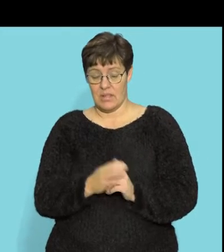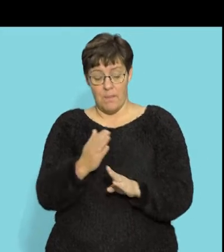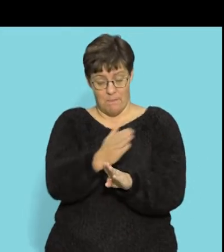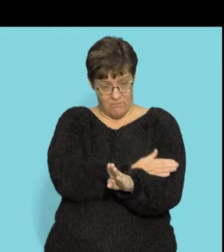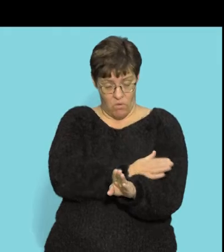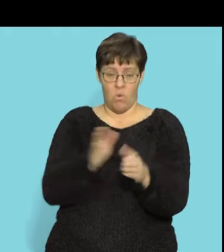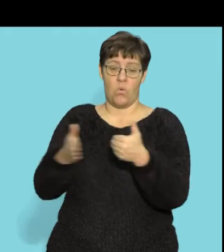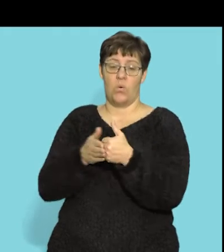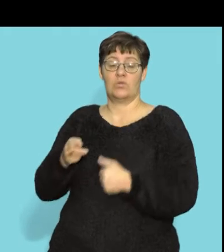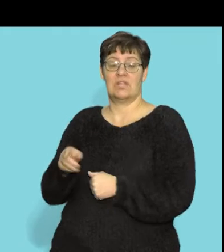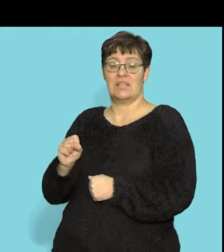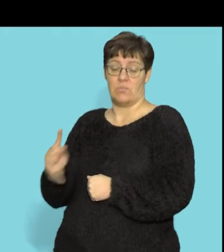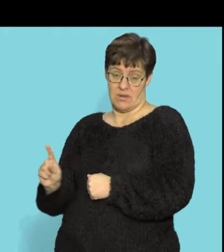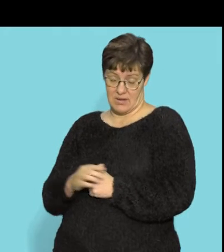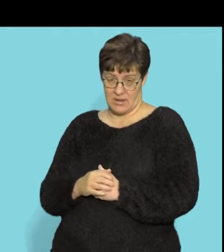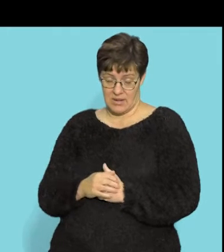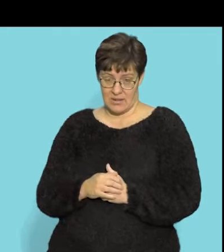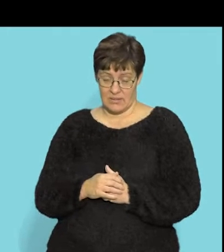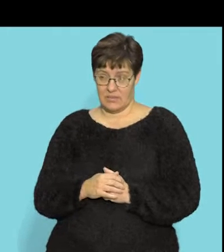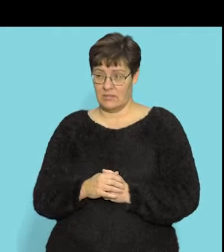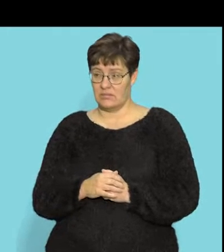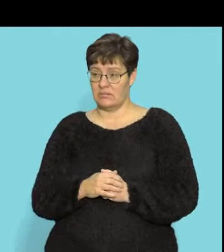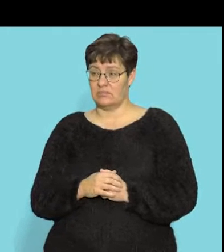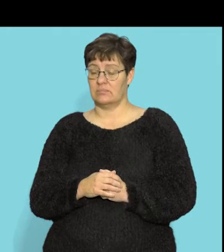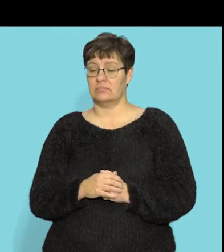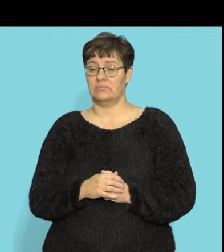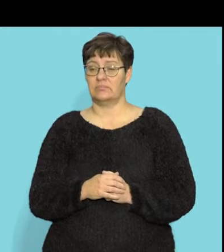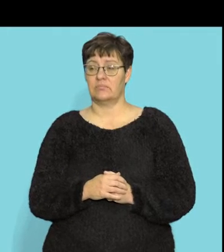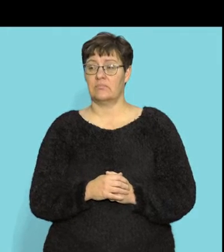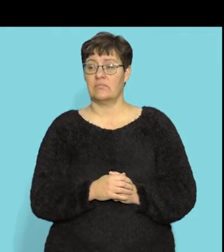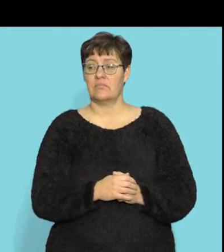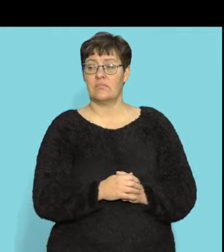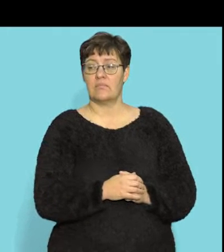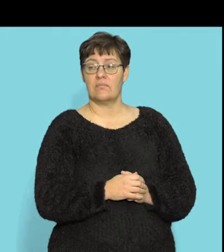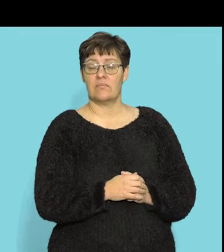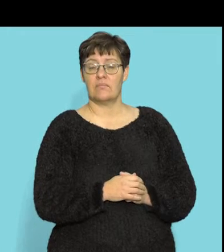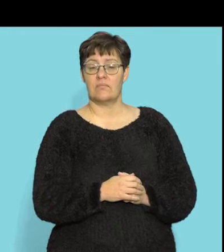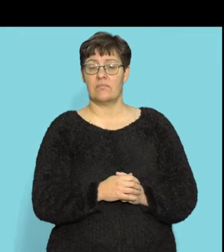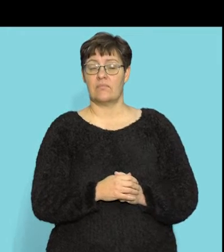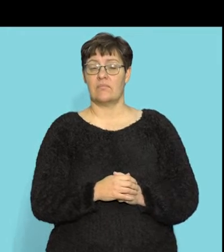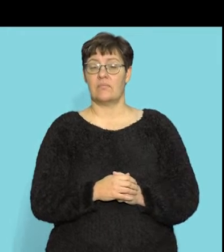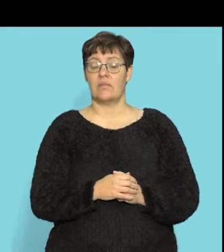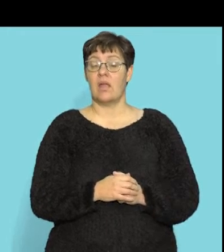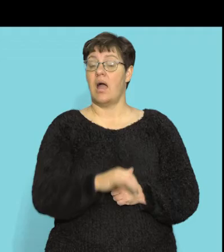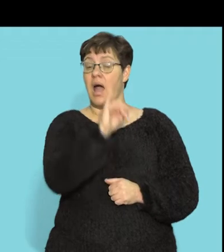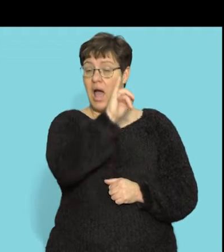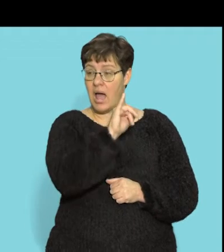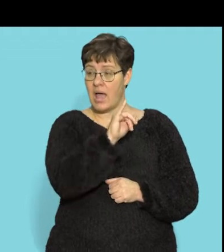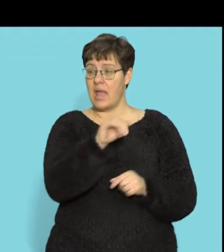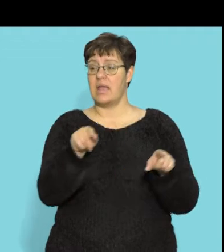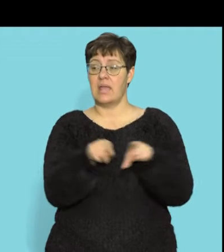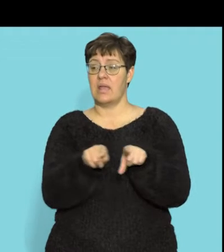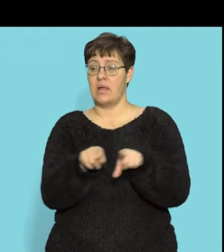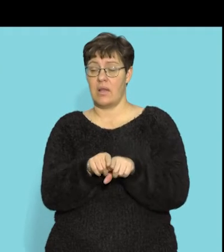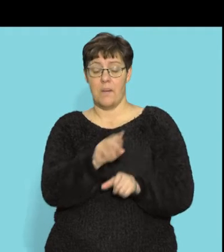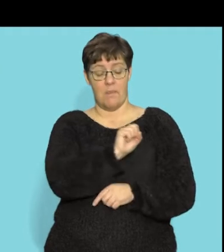closed switch S1. So in other words, current through bulb 1 is equals